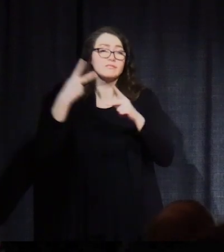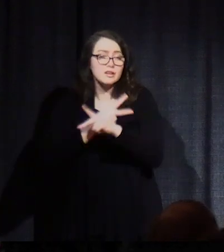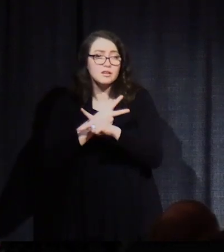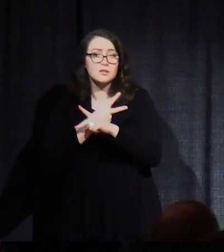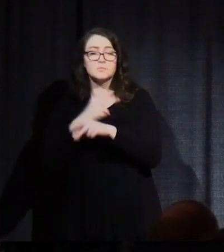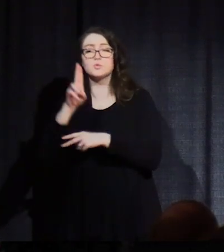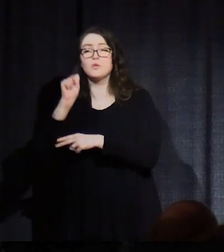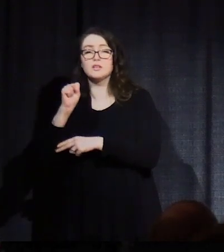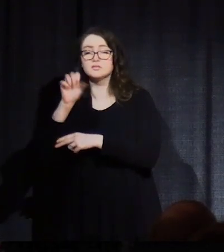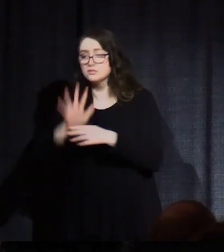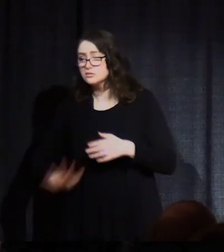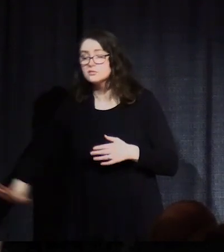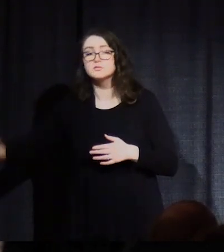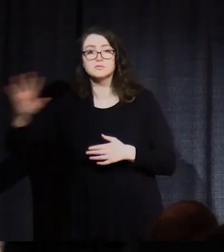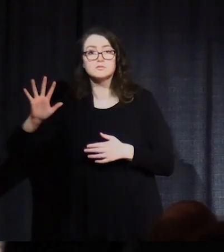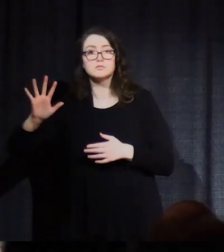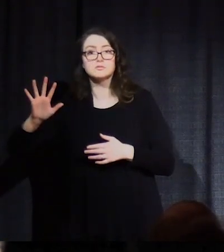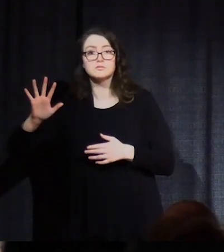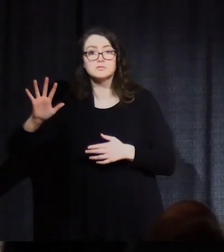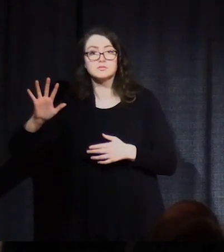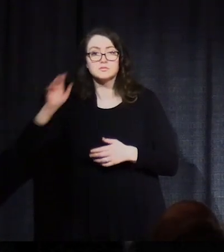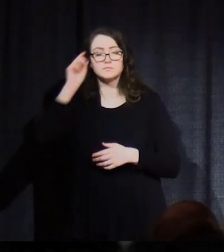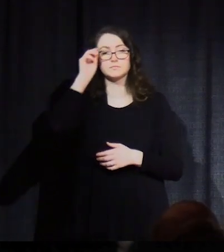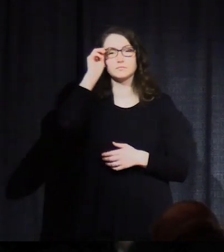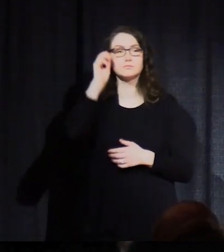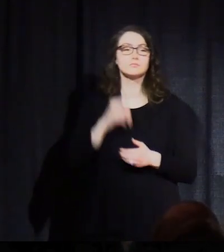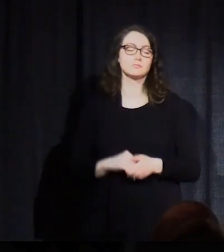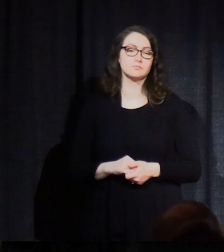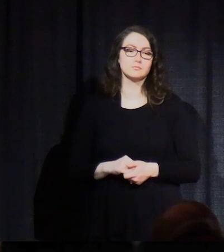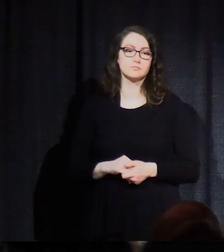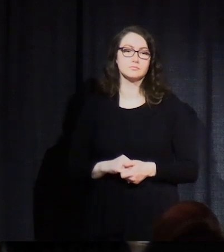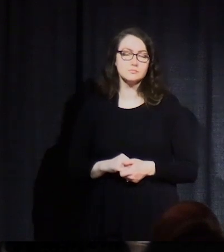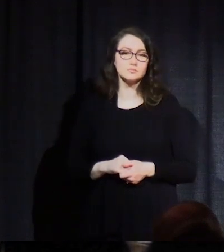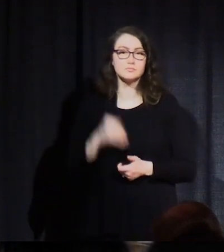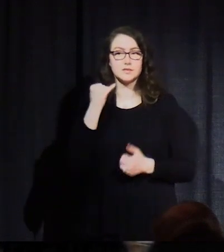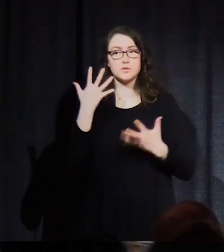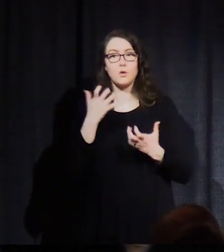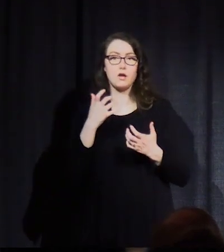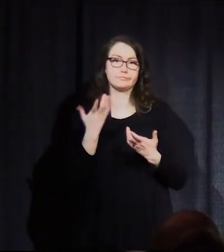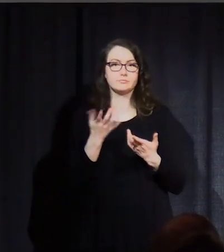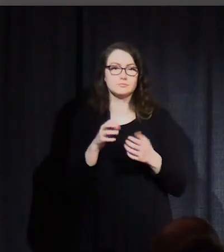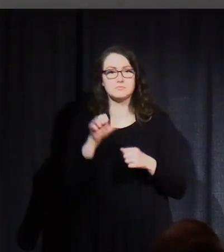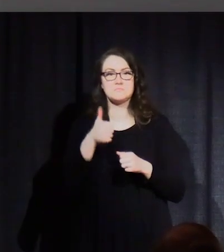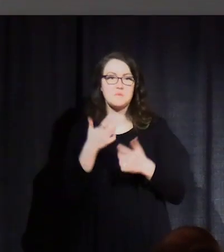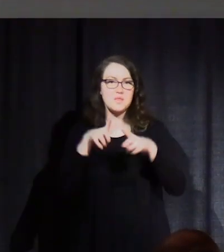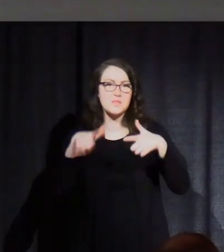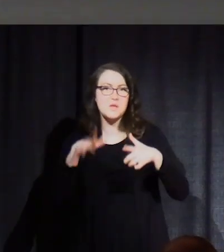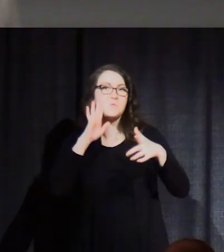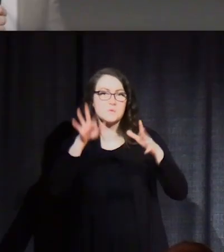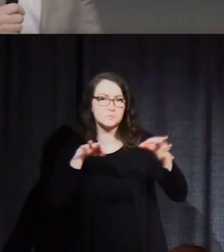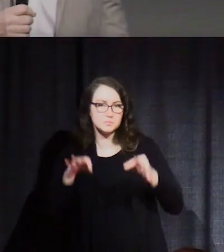entire United States. Put in terms we're more familiar with, since 1980, Alaska has